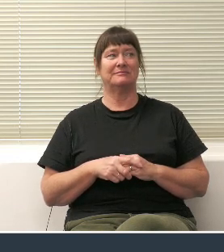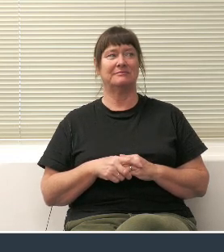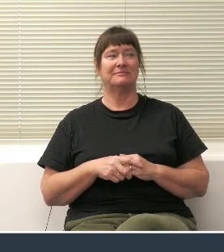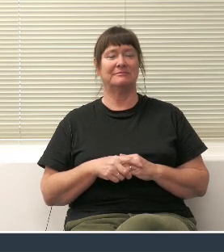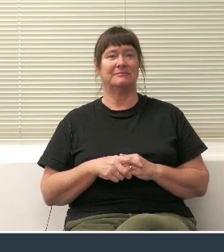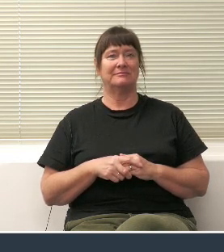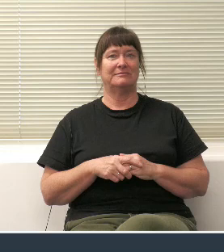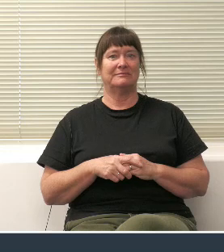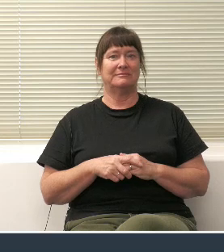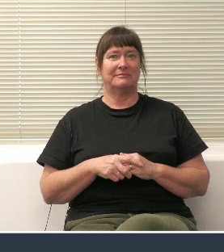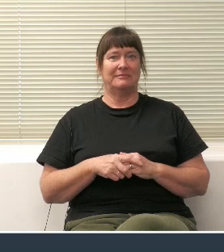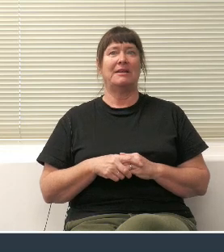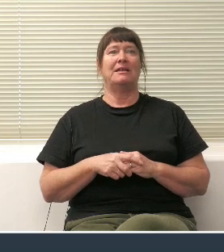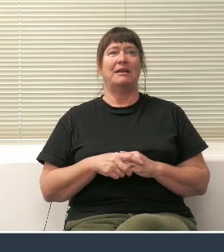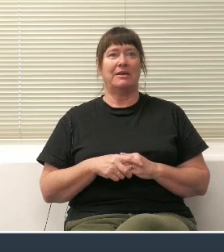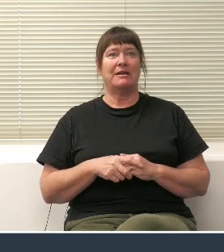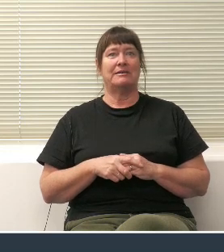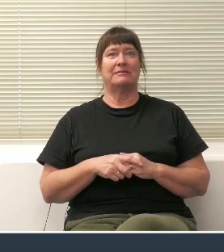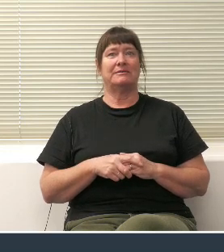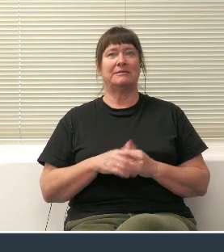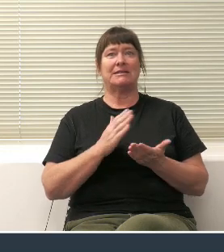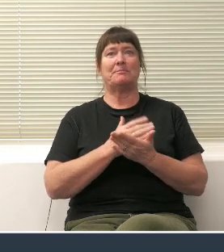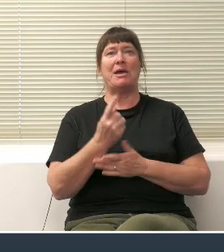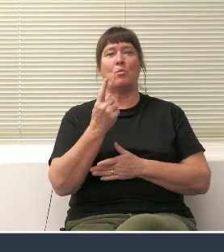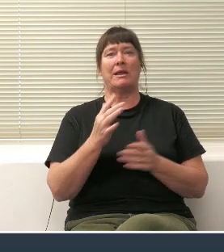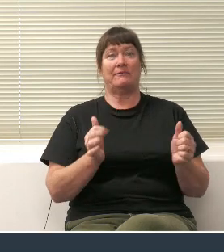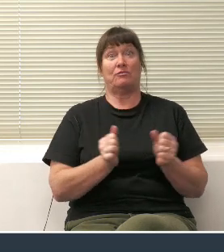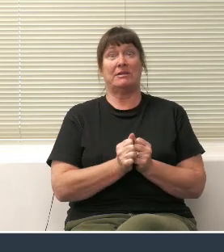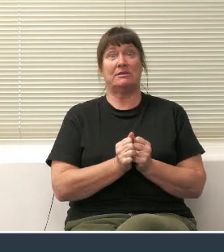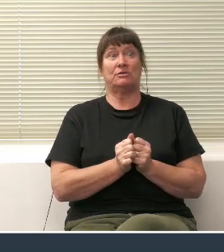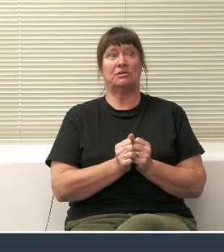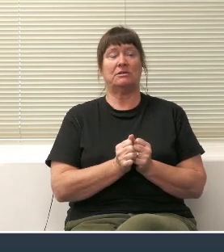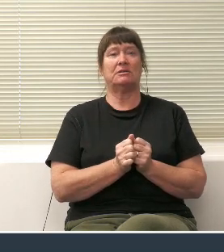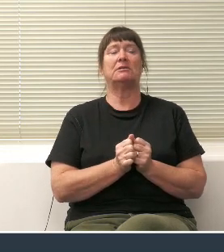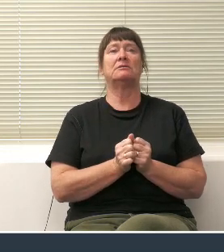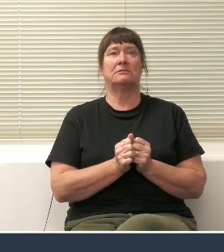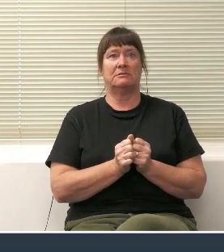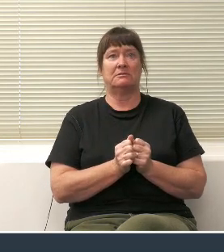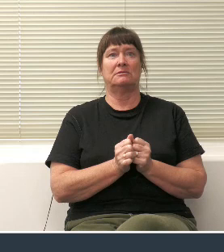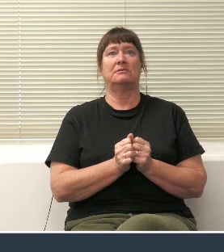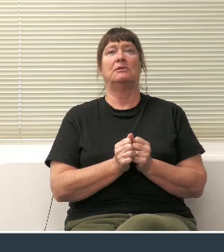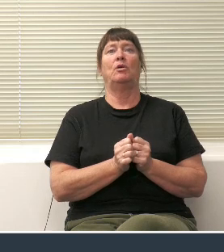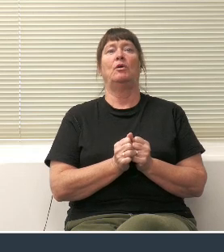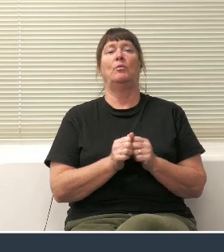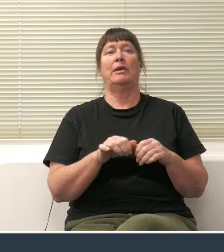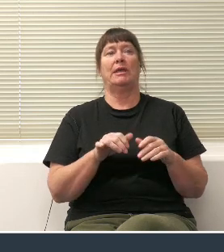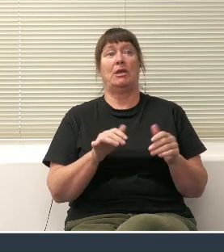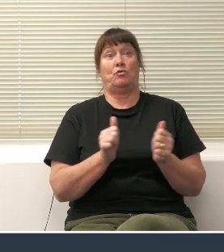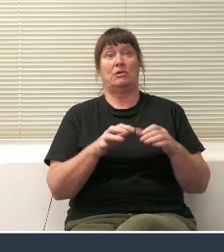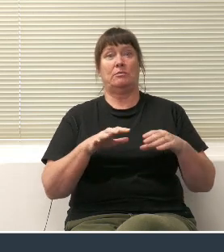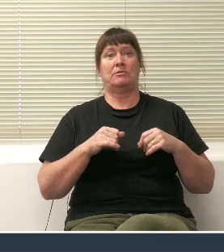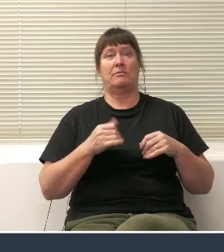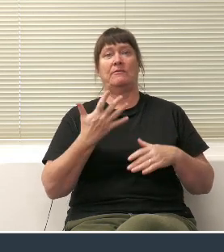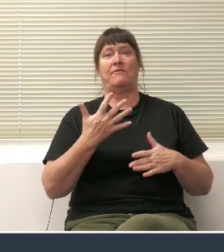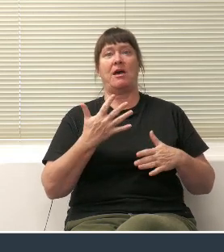Okay, so here we have essentially part one of the resolution being that we resolved to adopt those